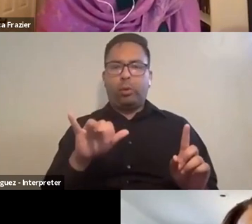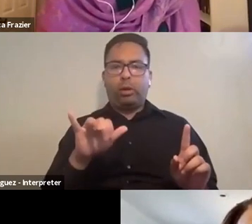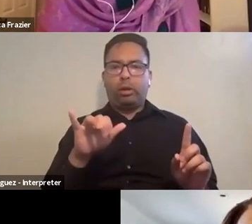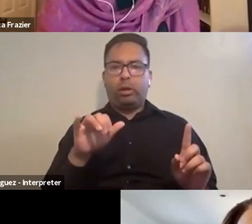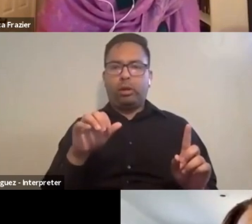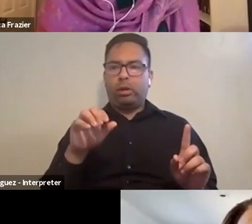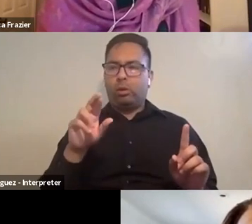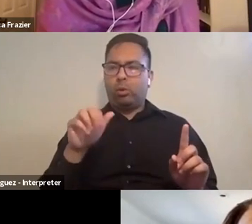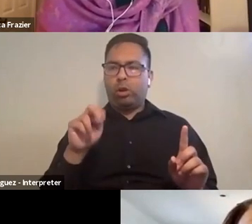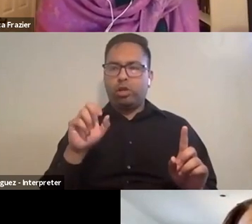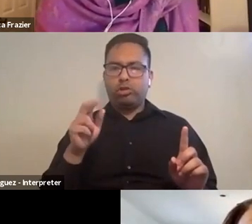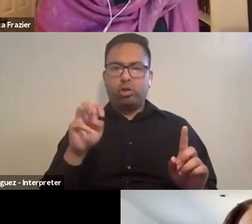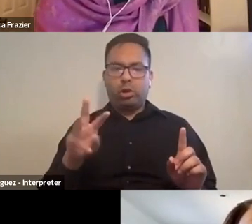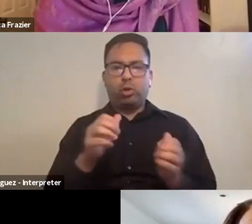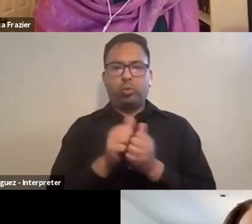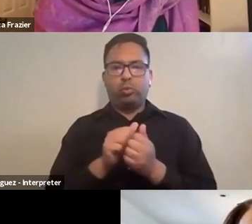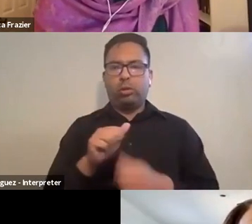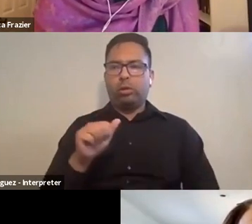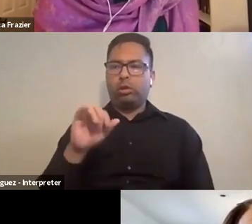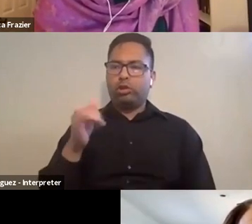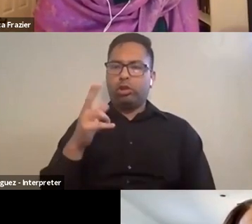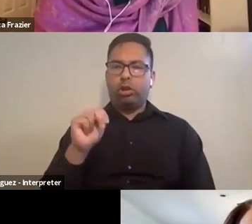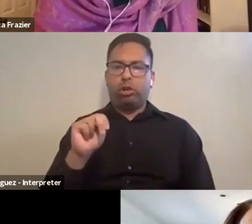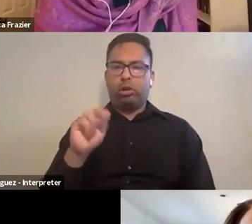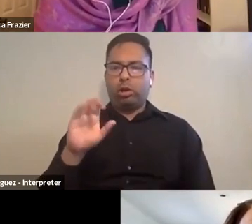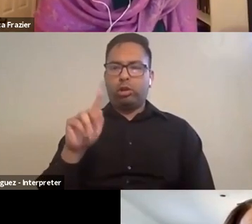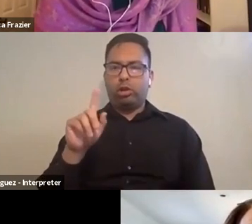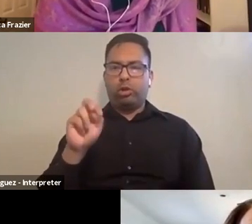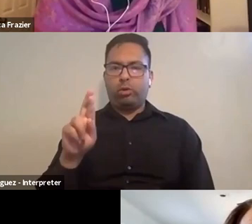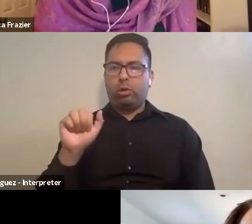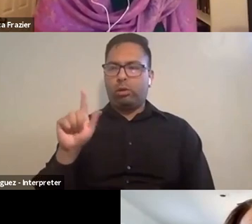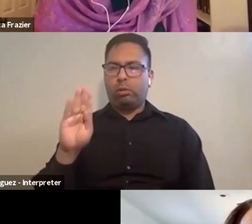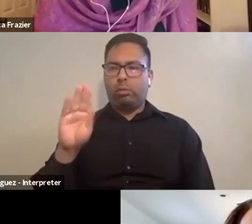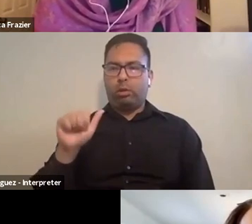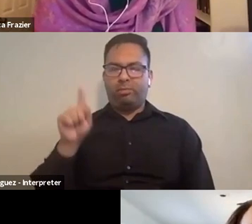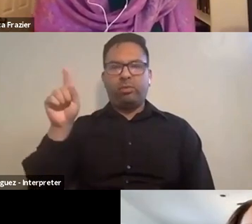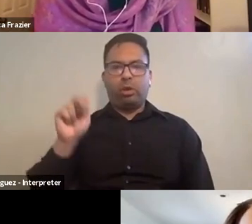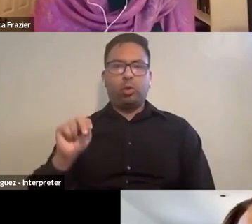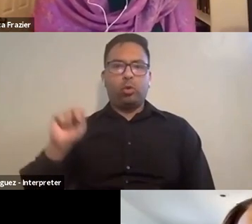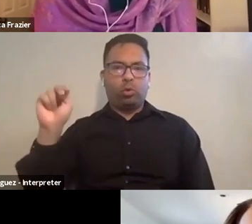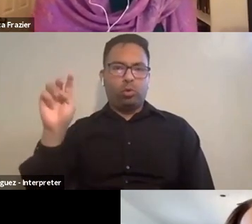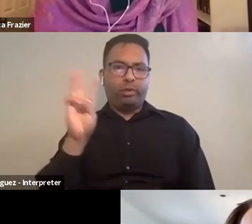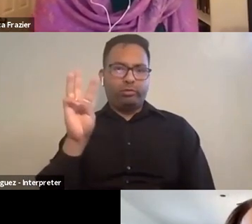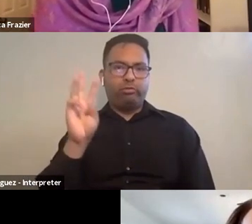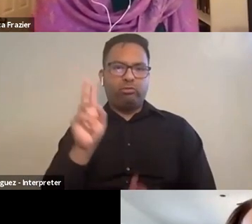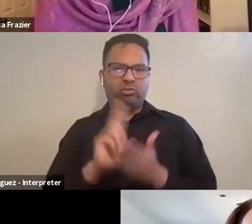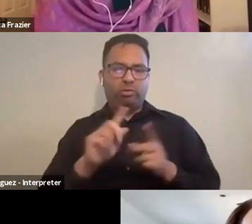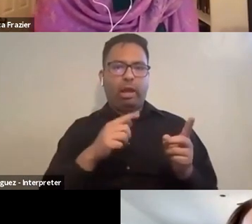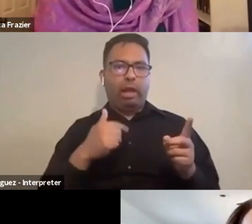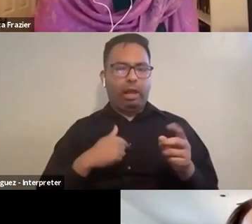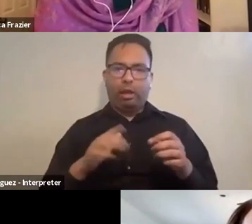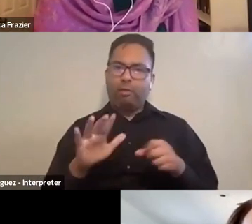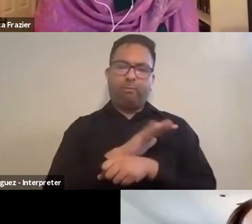work that he's done with John Cutler Alba at what is called the Open Door Archive at Northwestern, which has the complete El Corno